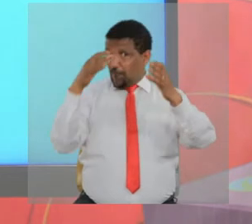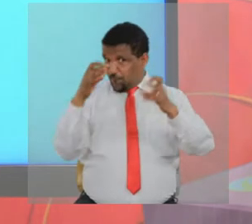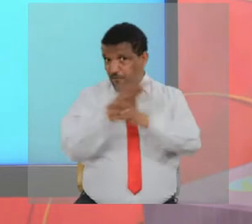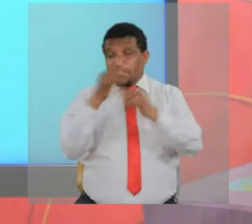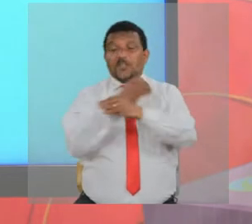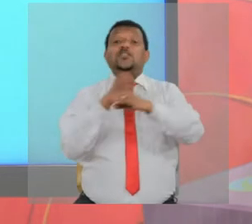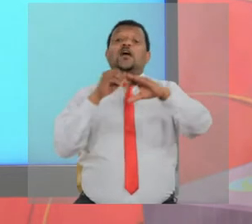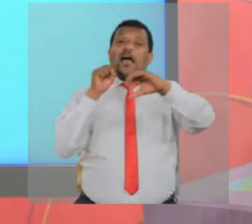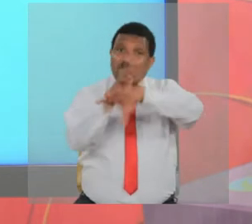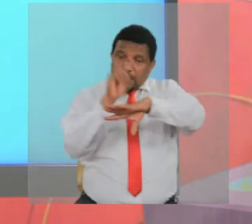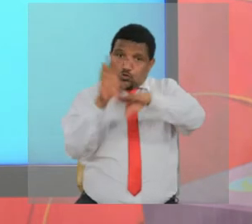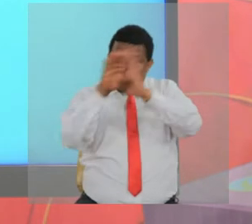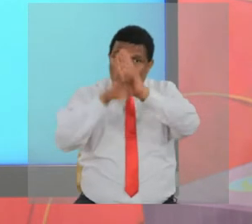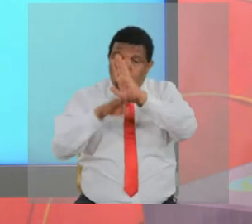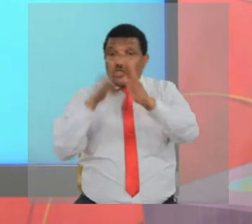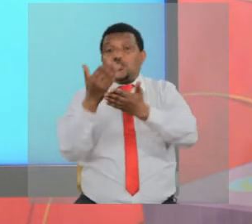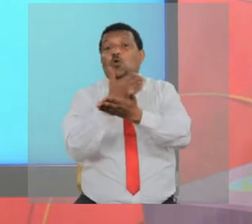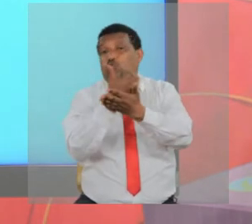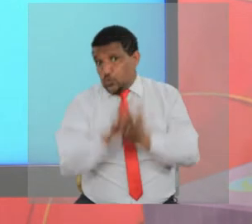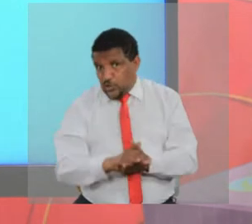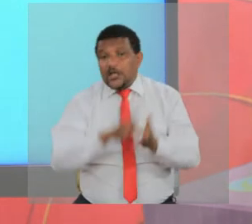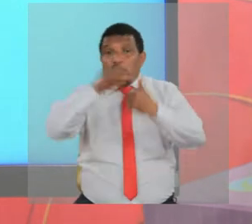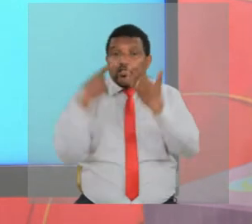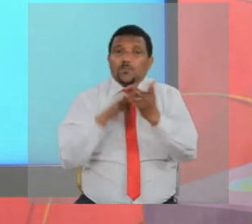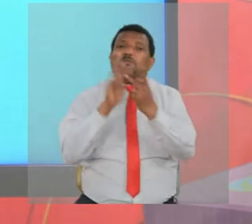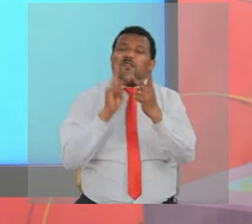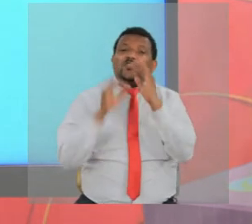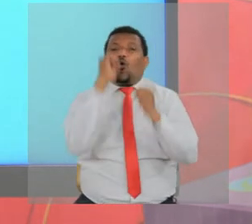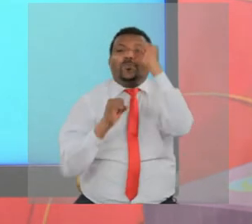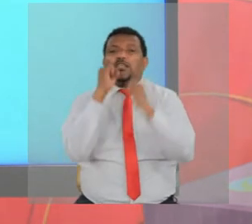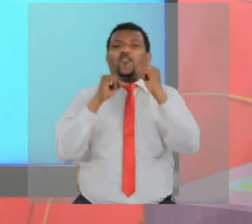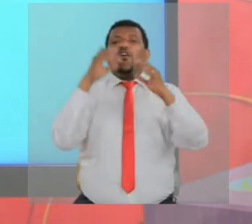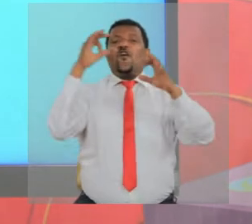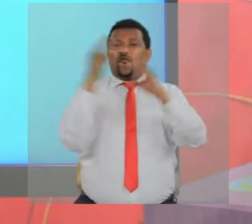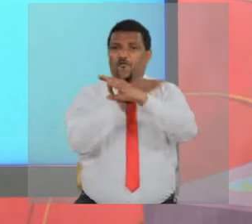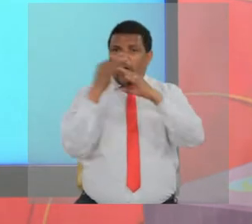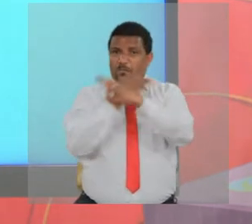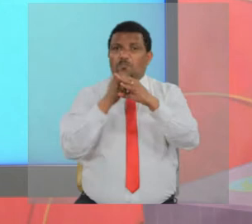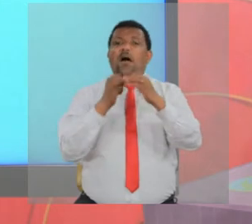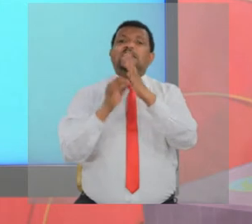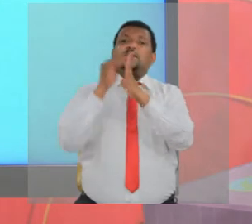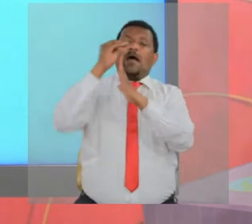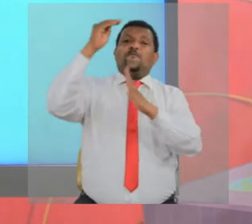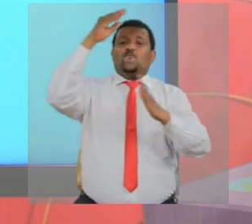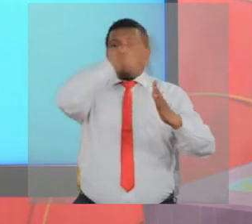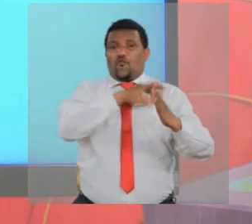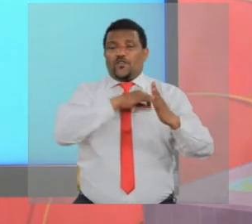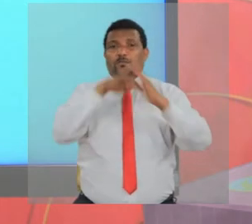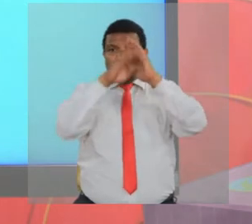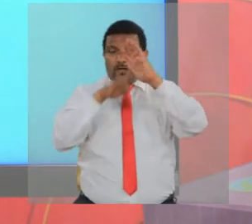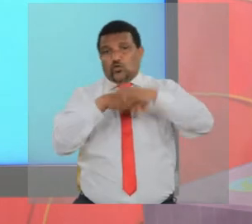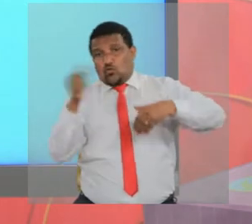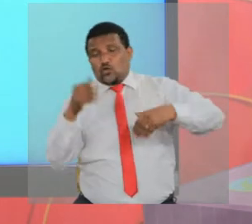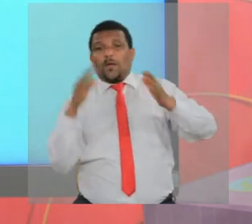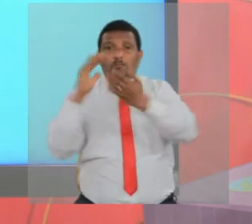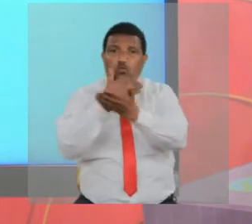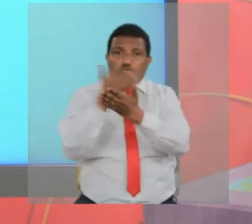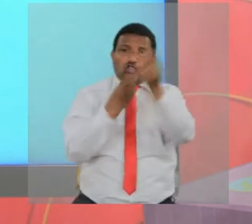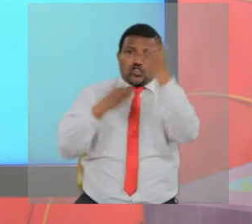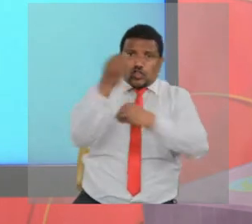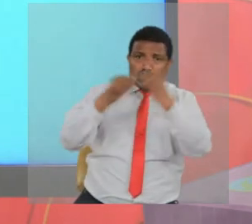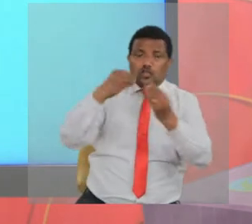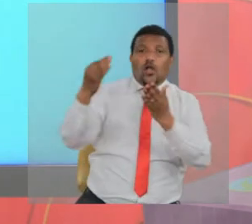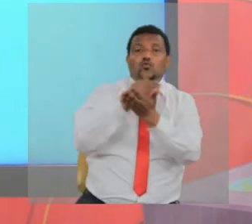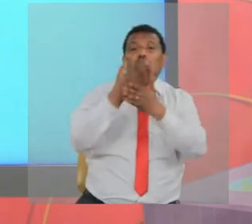to reduce its output. So a perfectly competitive firm maximizes profit or minimizes its loss by producing and selling an